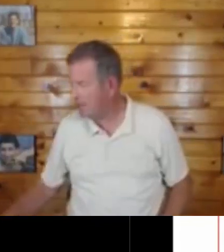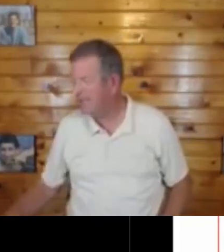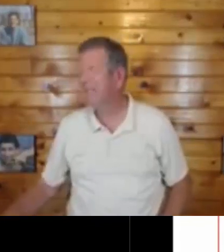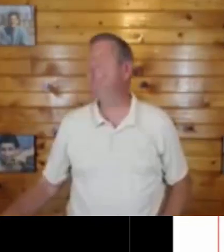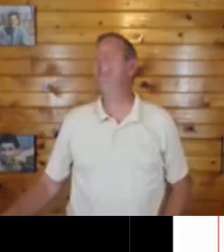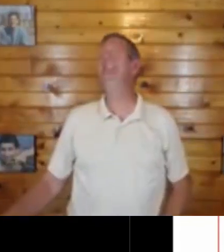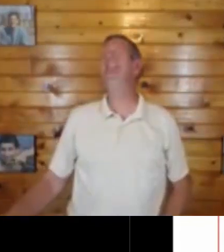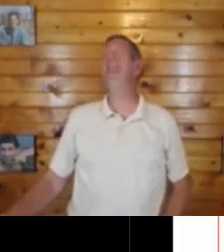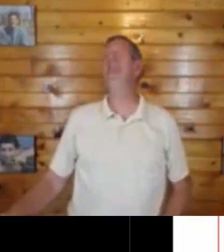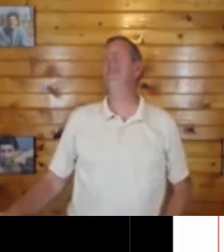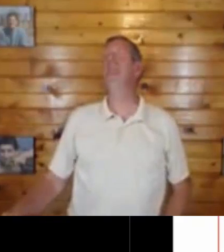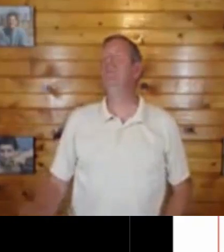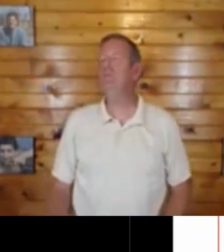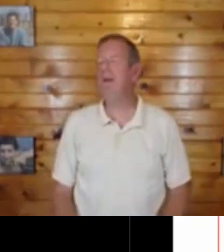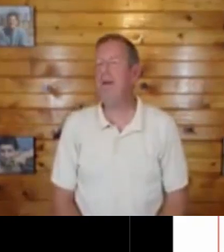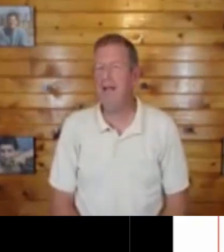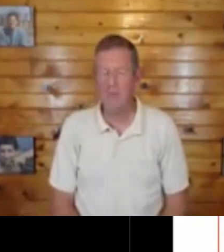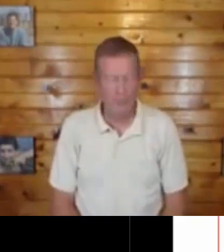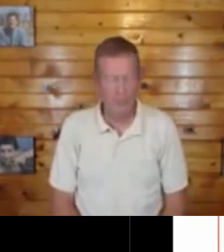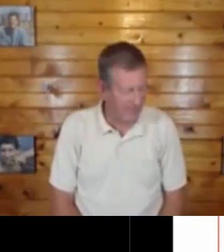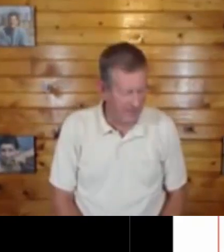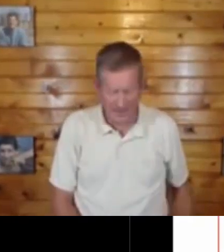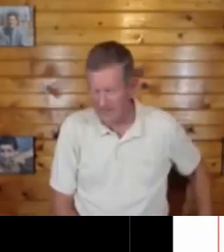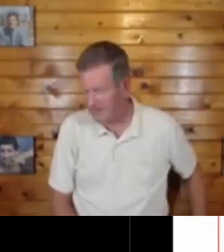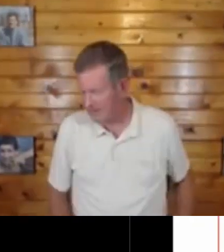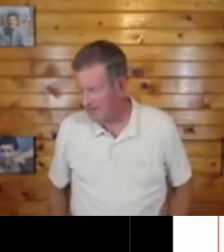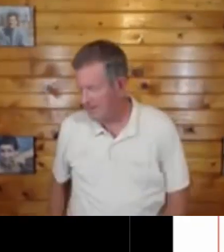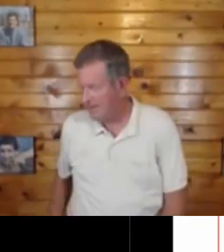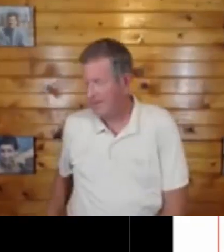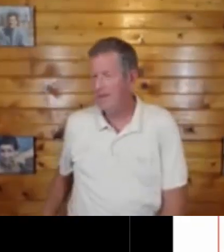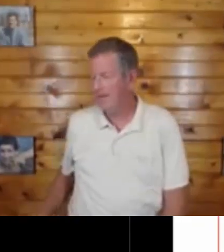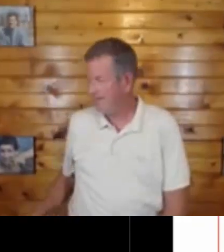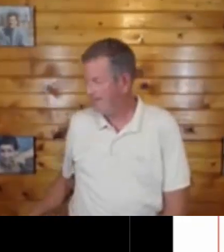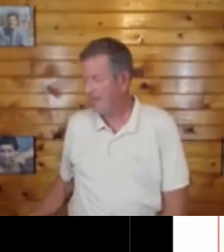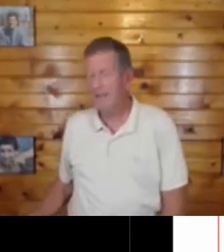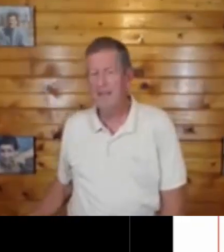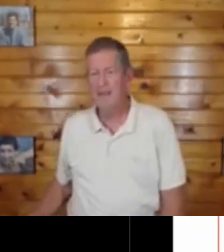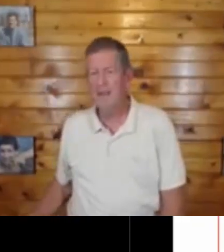Nesbitt, je vous appelle, je vous invite à venir.